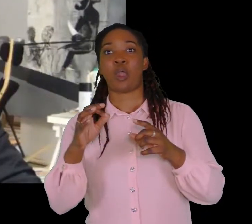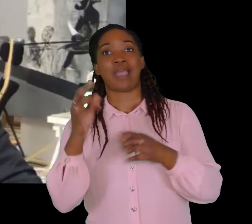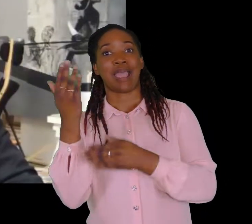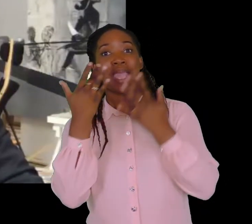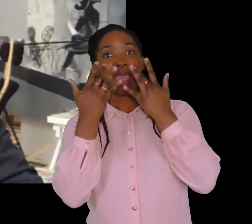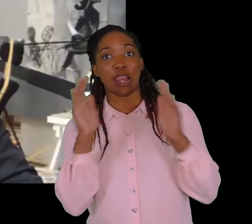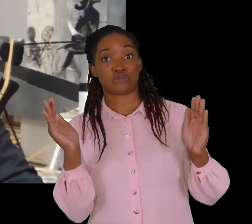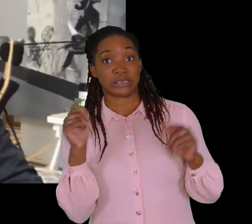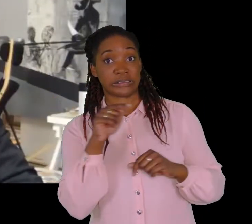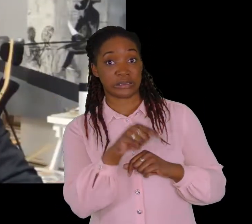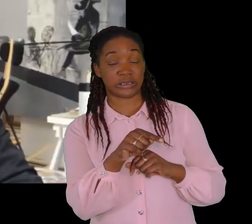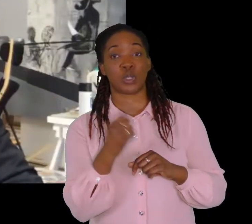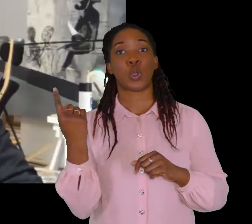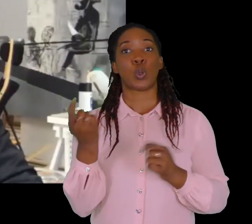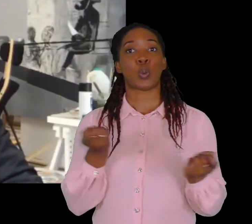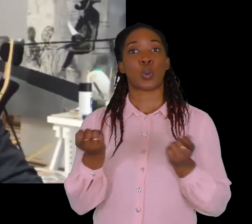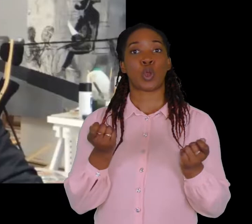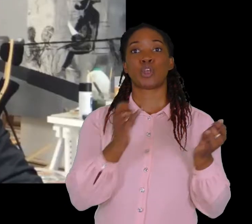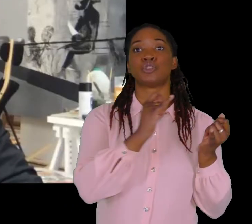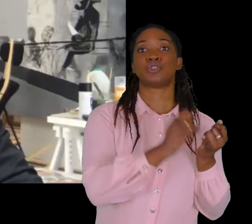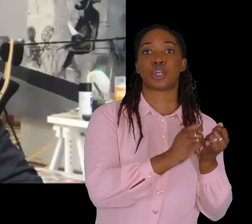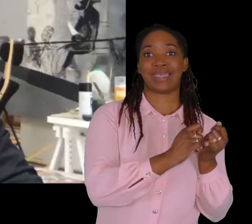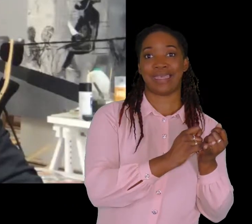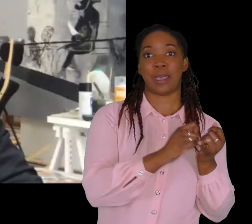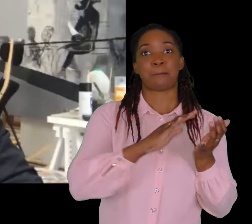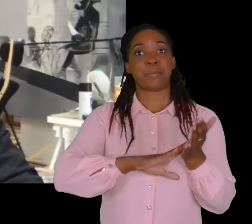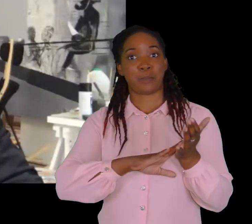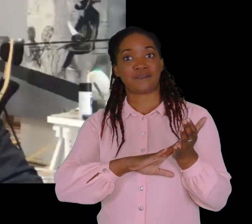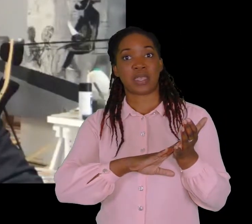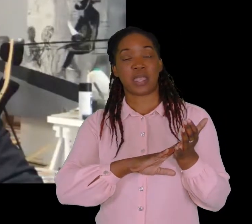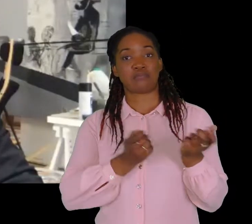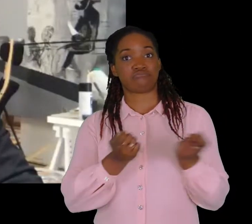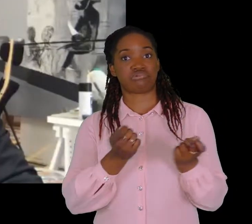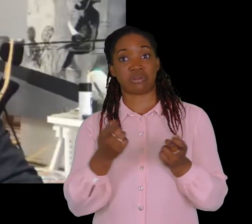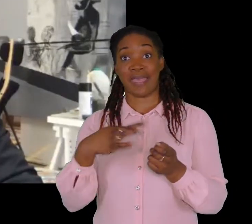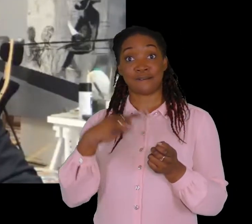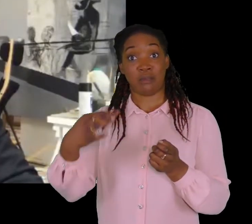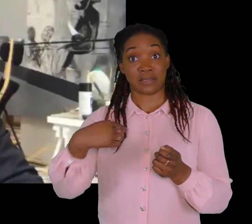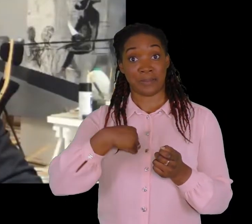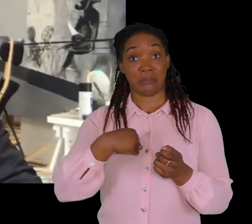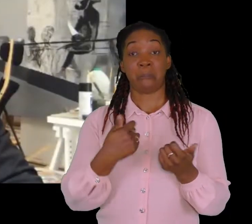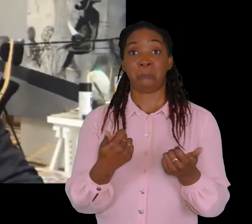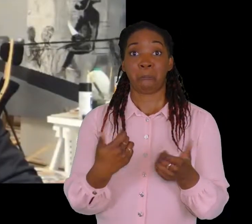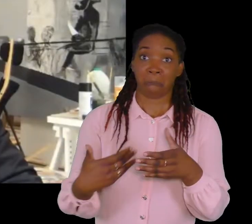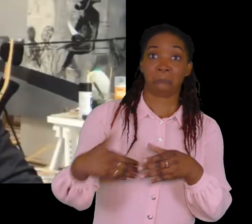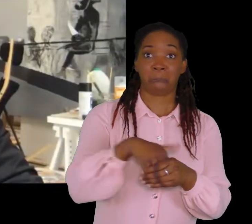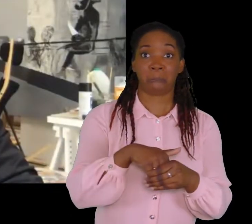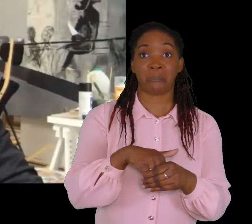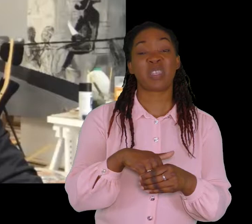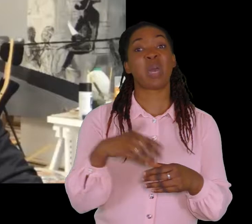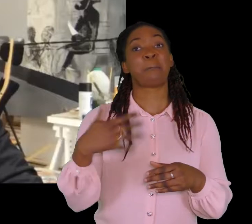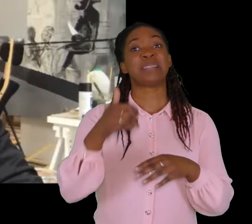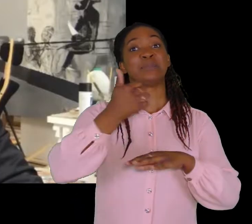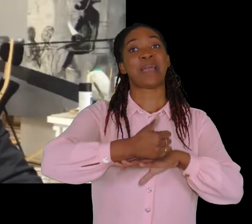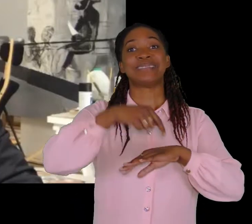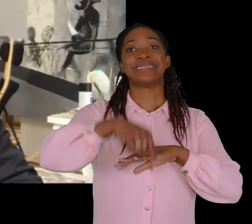Westbourne Grove, which at the time was run by Sonny McNulty. And I was invited by Emmanuel Jegede, who had